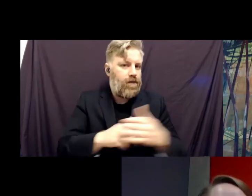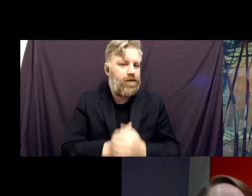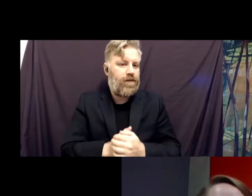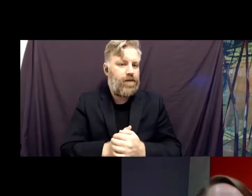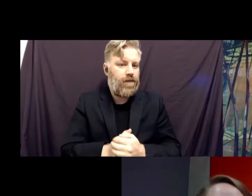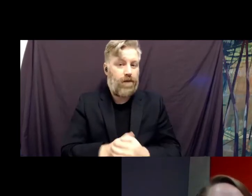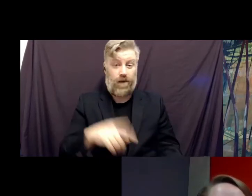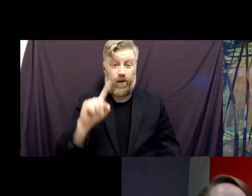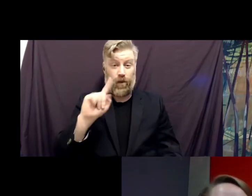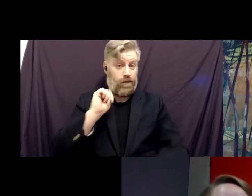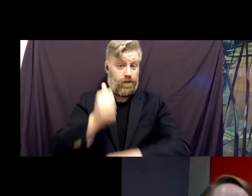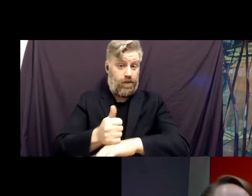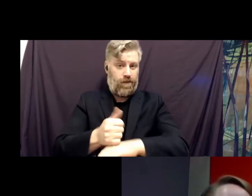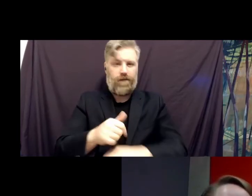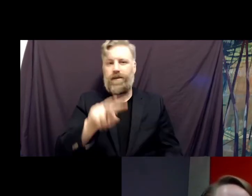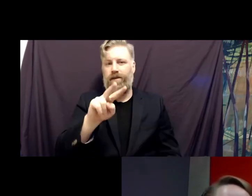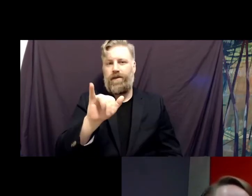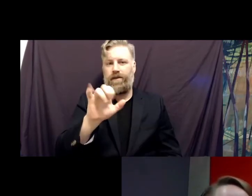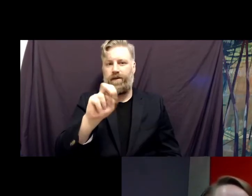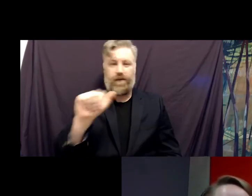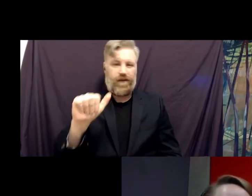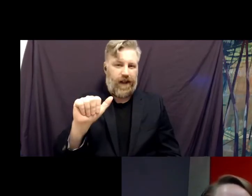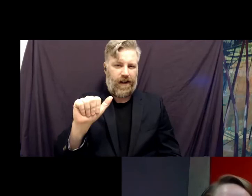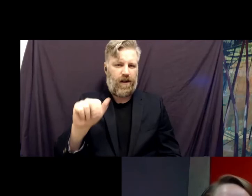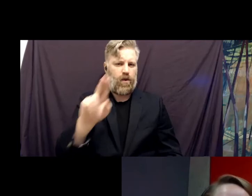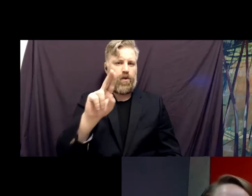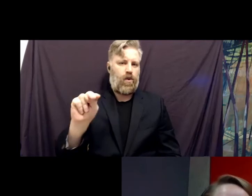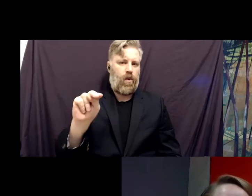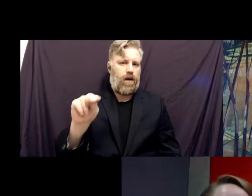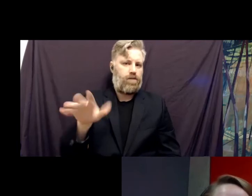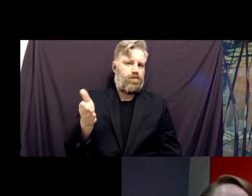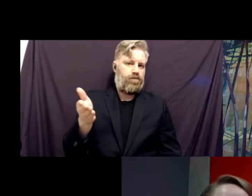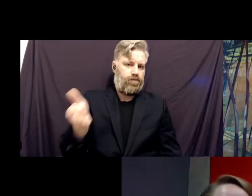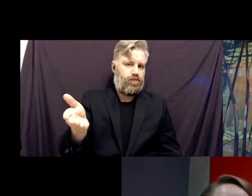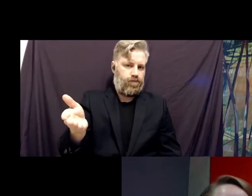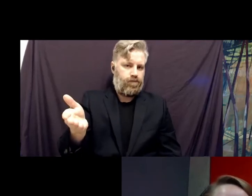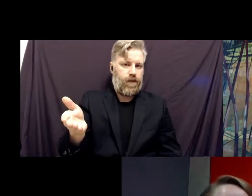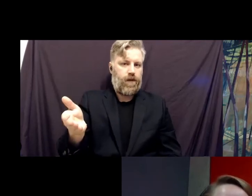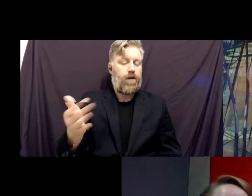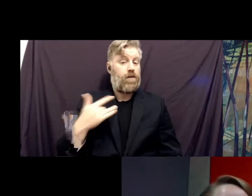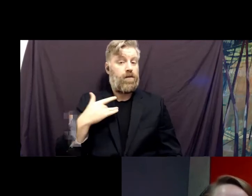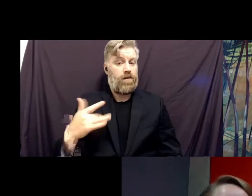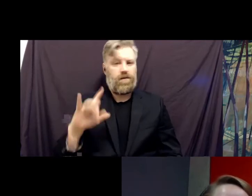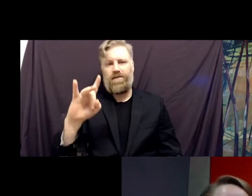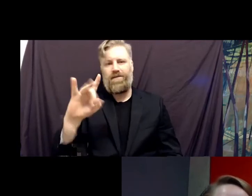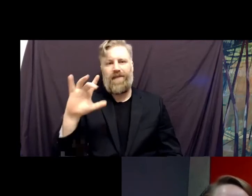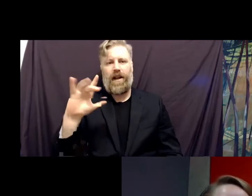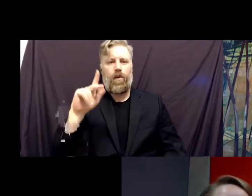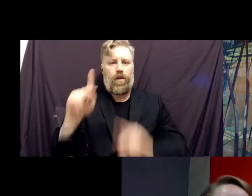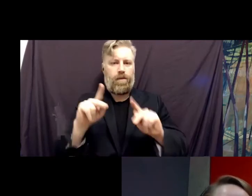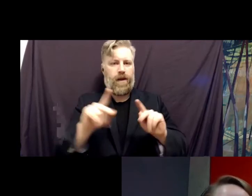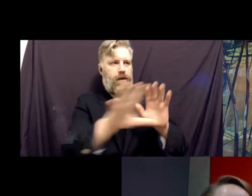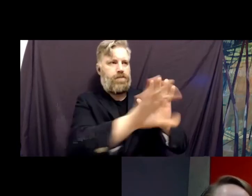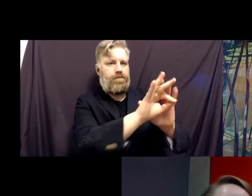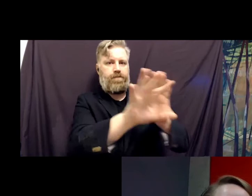Vienna, this event typically brings together some 800 delegates from more